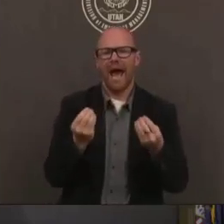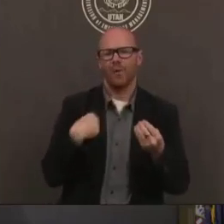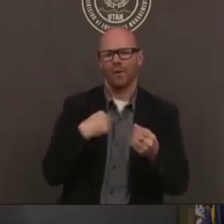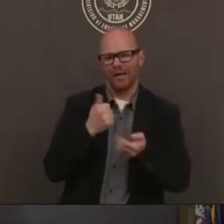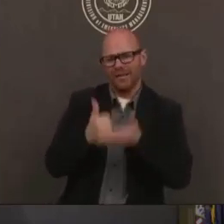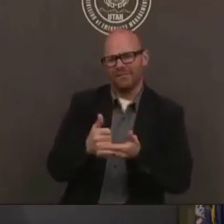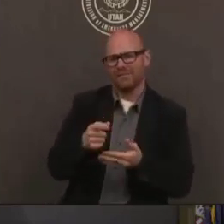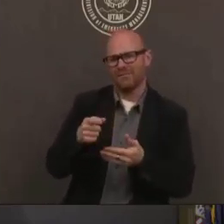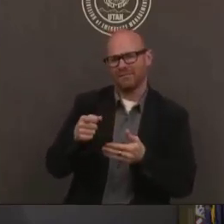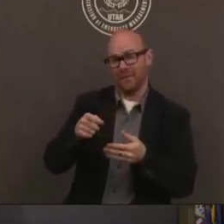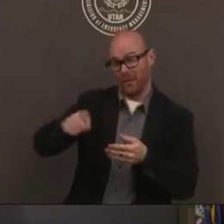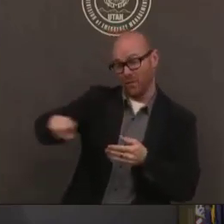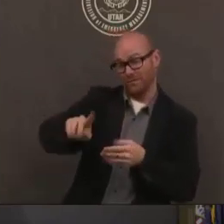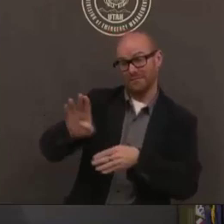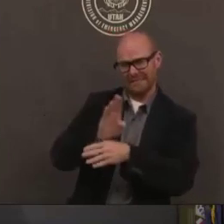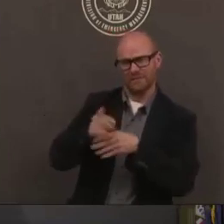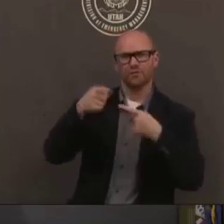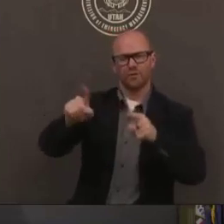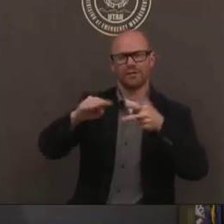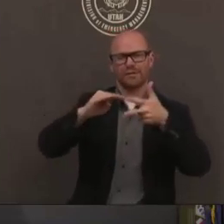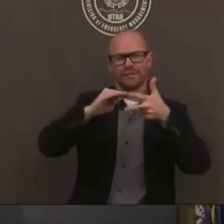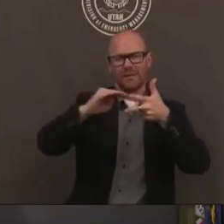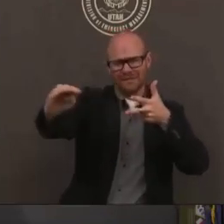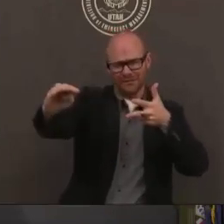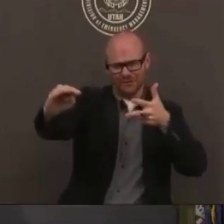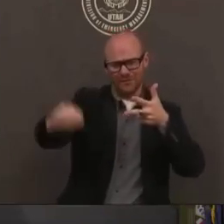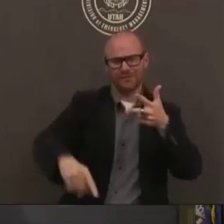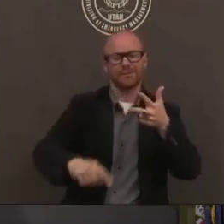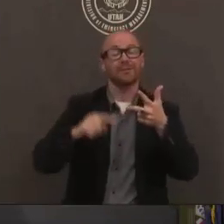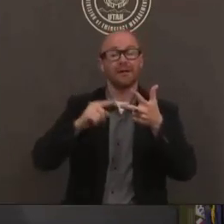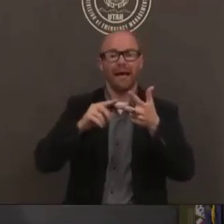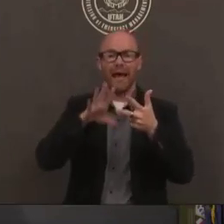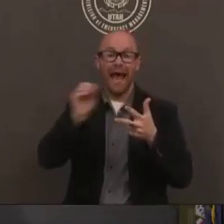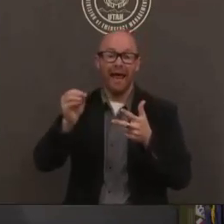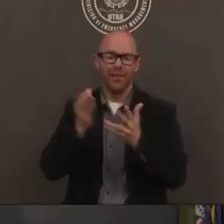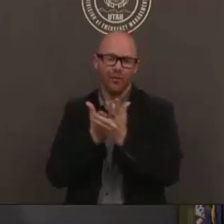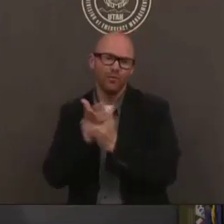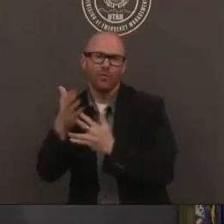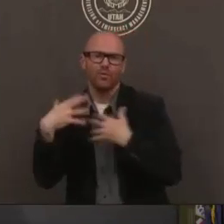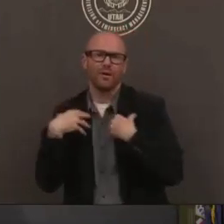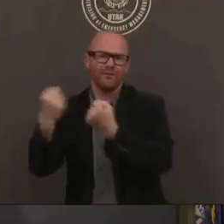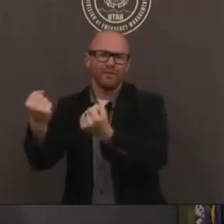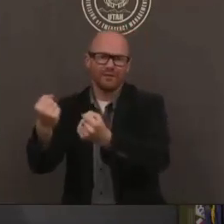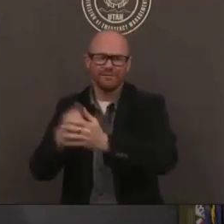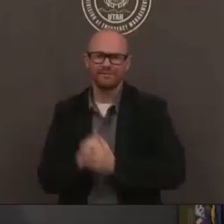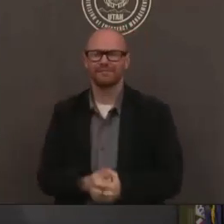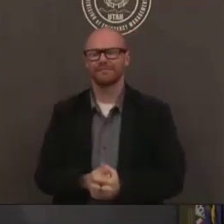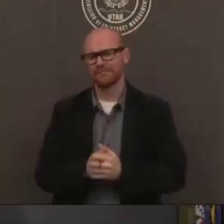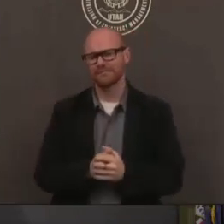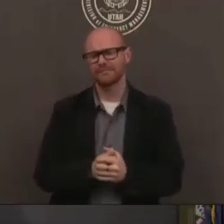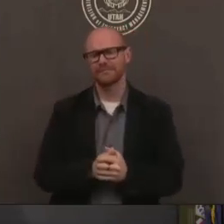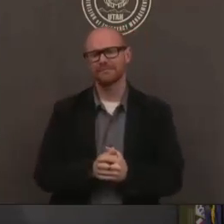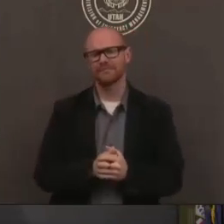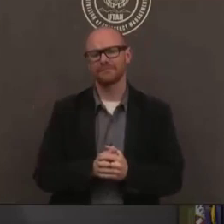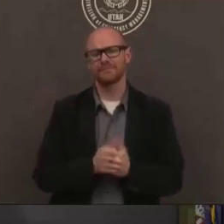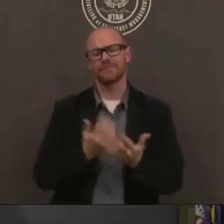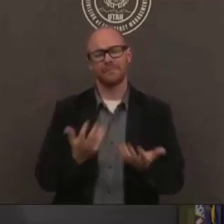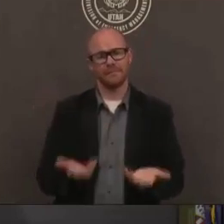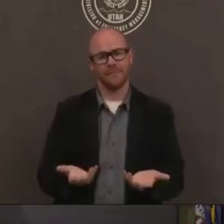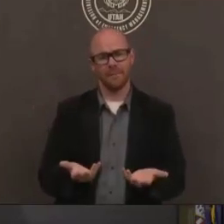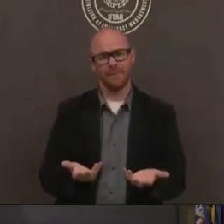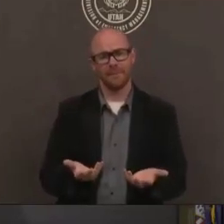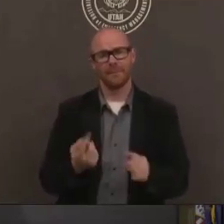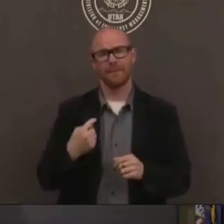that stabilization phase and then on to normalization and the phase that comes after that. And